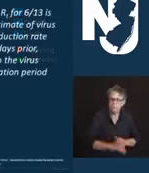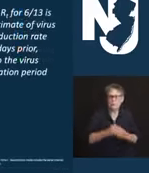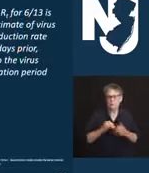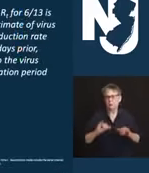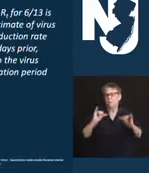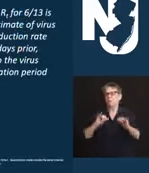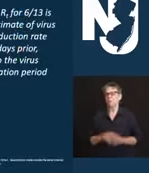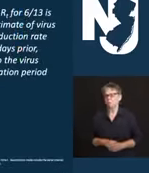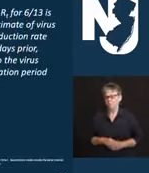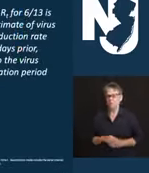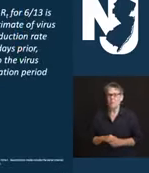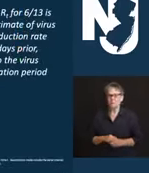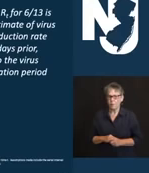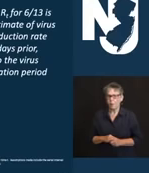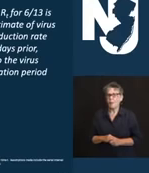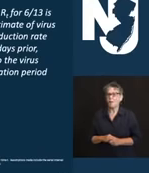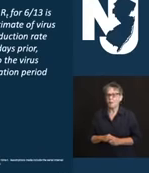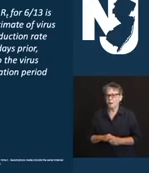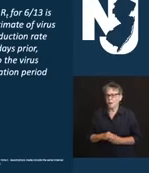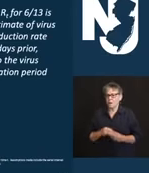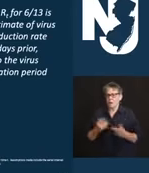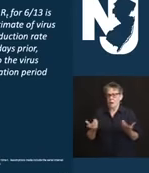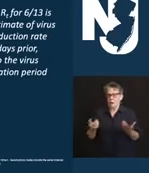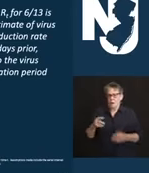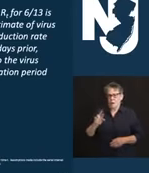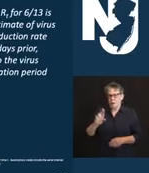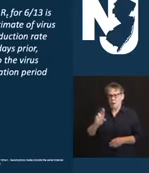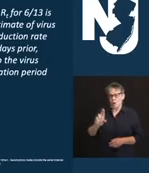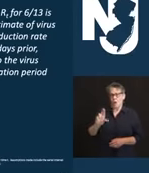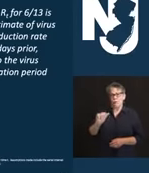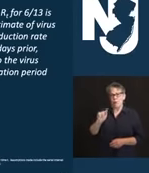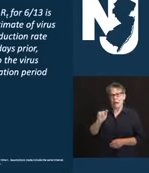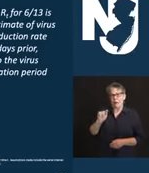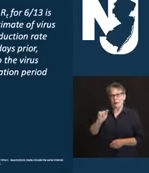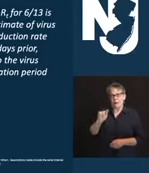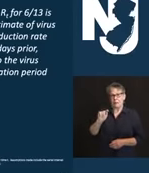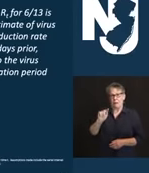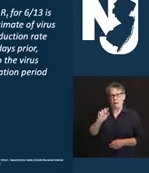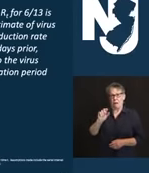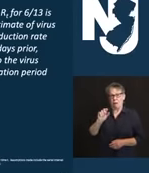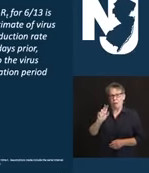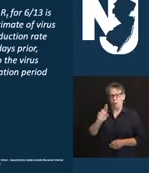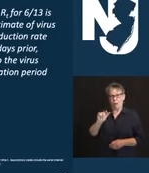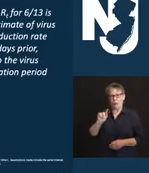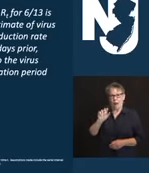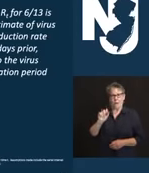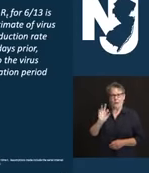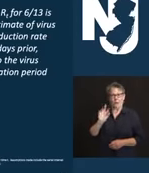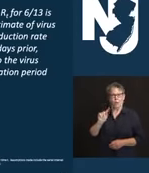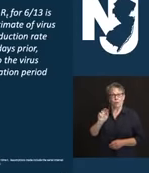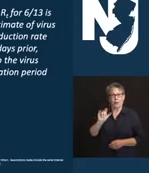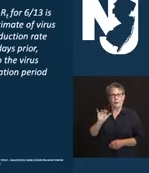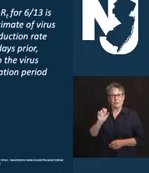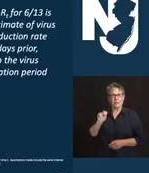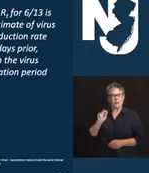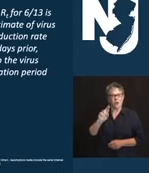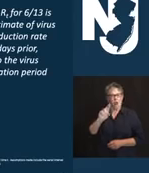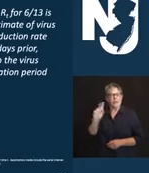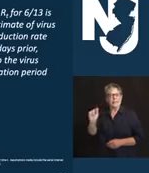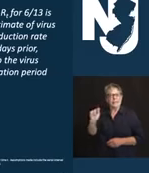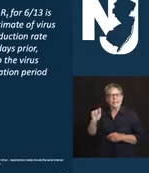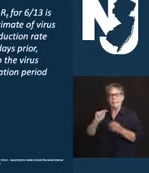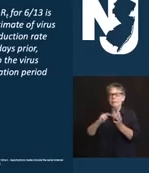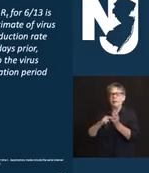transmission continues to trend among the very lowest in the country. You can see it's 0.65. That's a very good number. This cannot